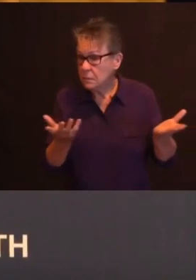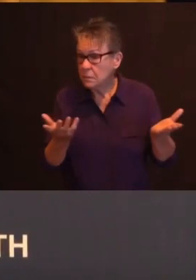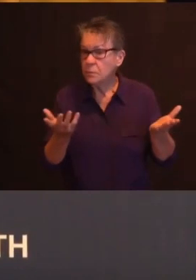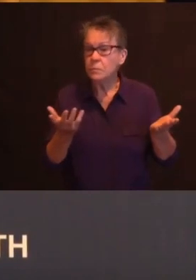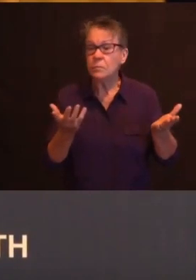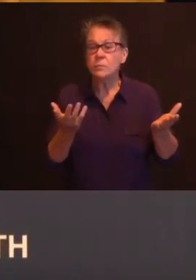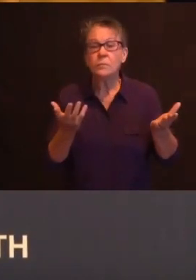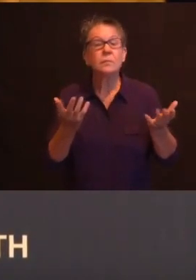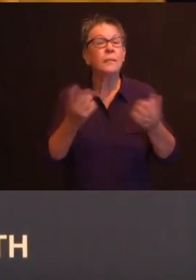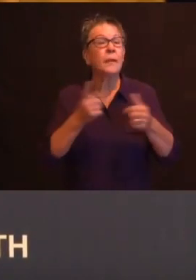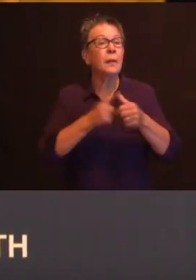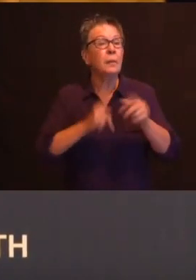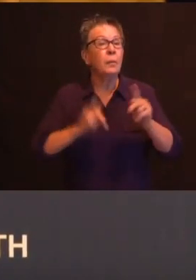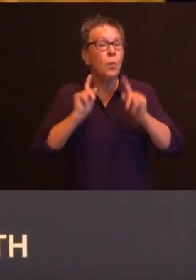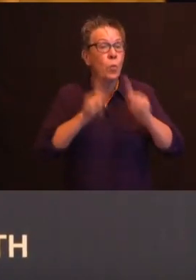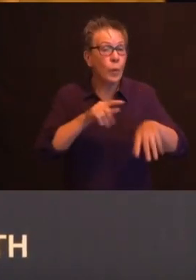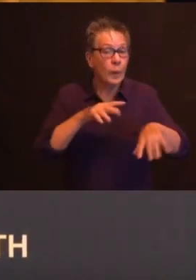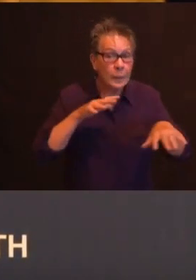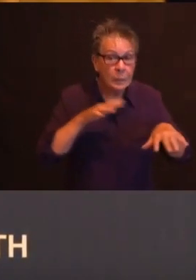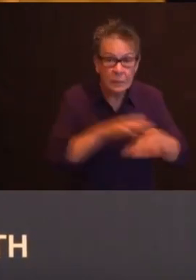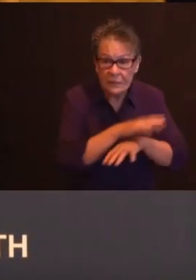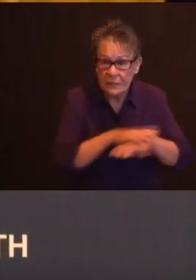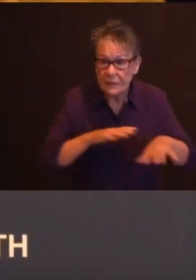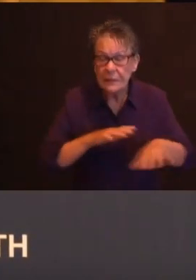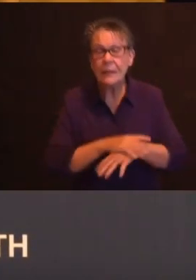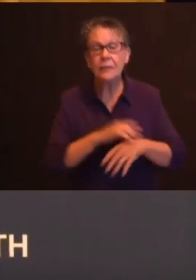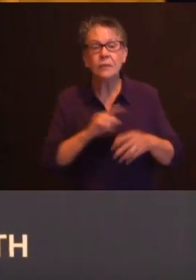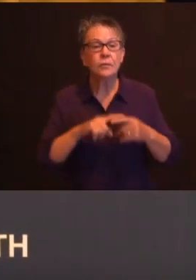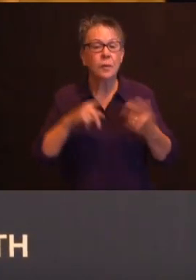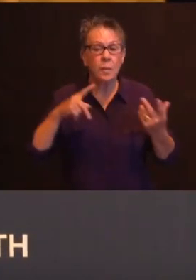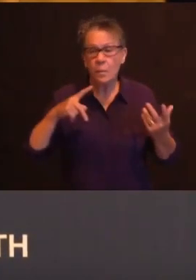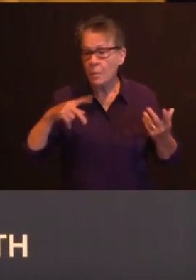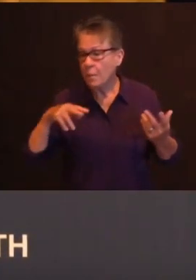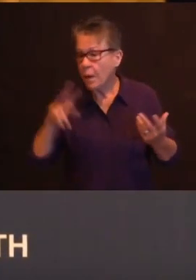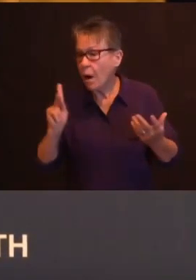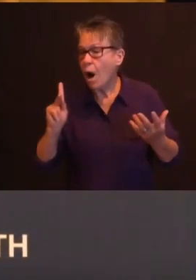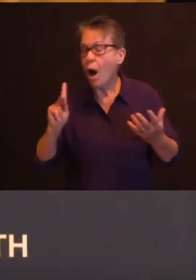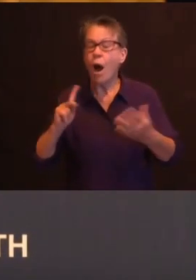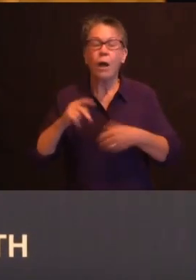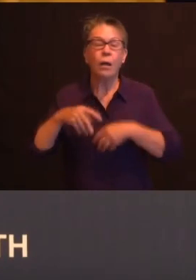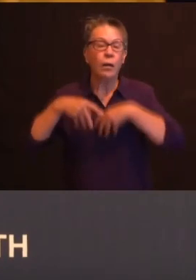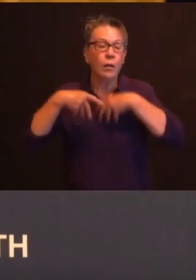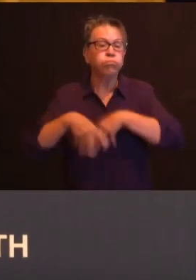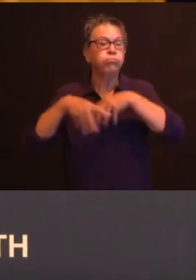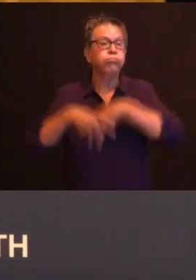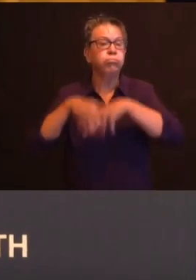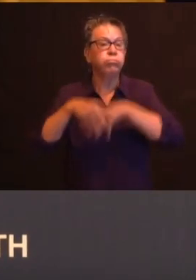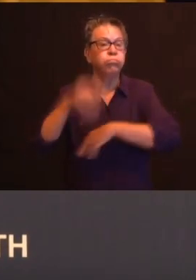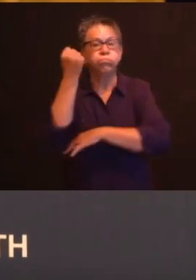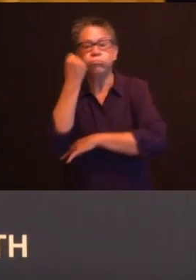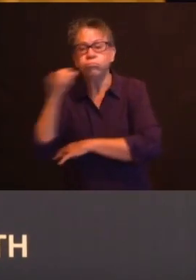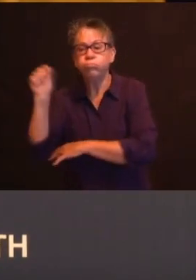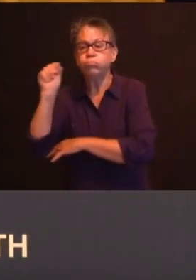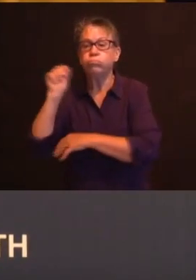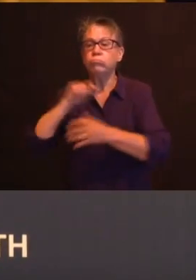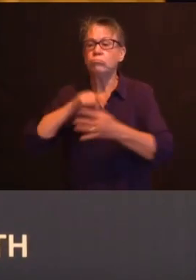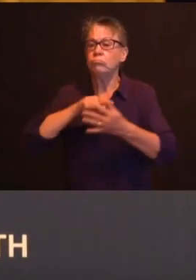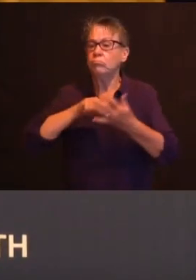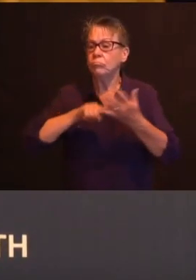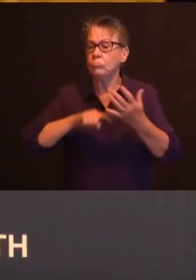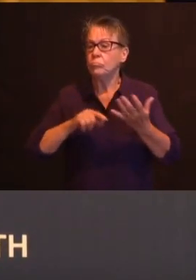to a park, protesting peacefully, that's led to the increase in the rates of transmission. This